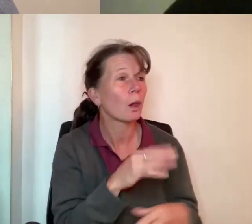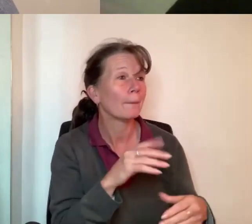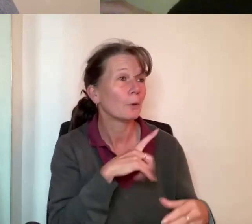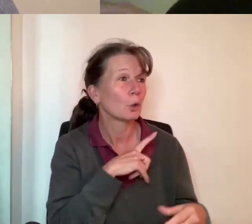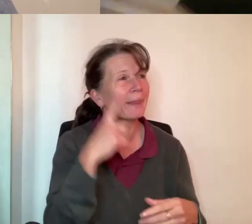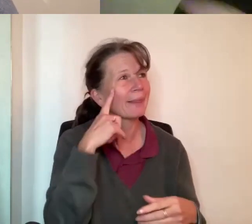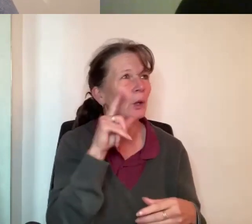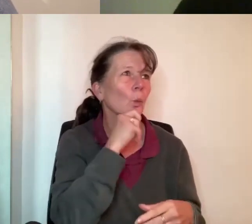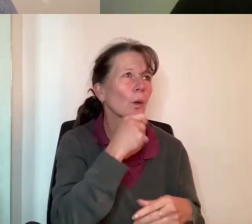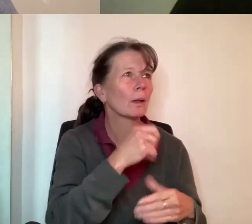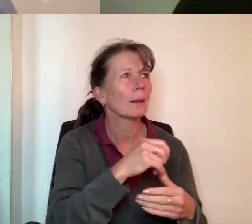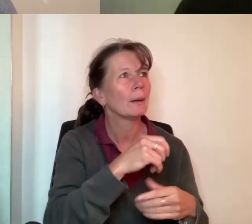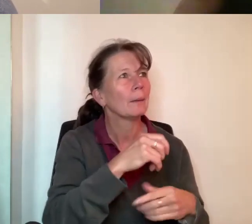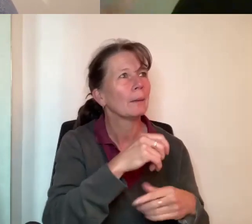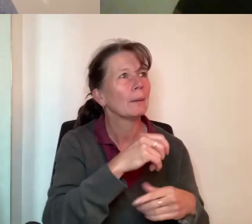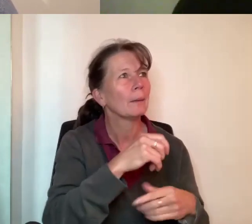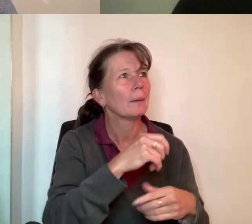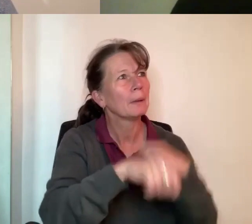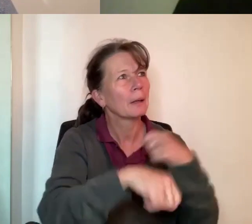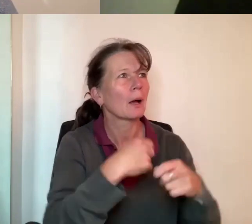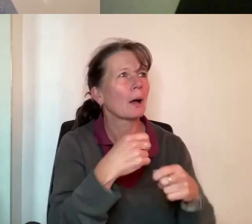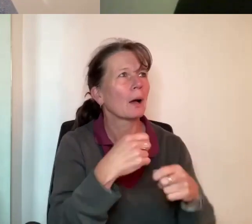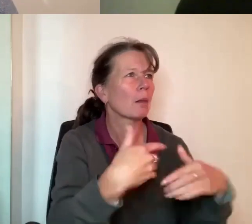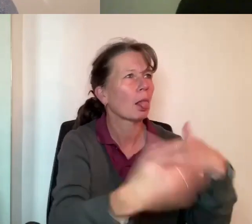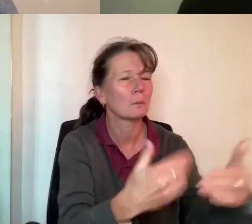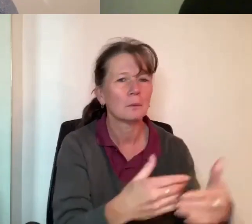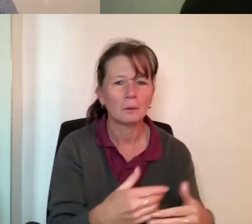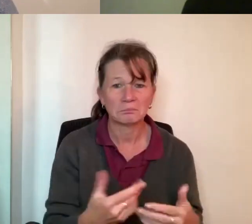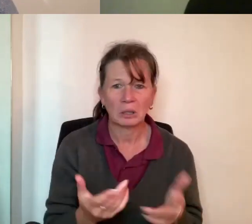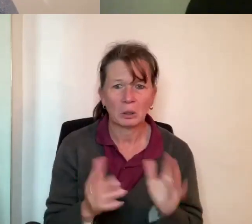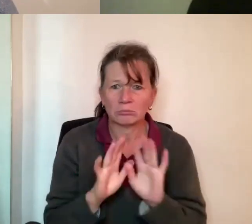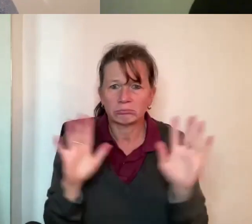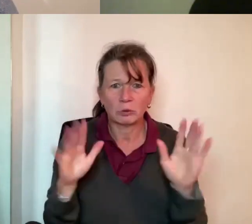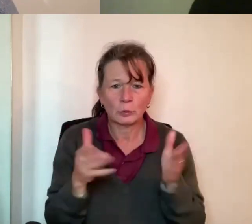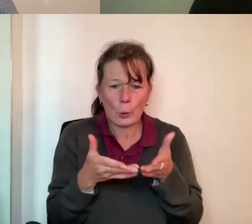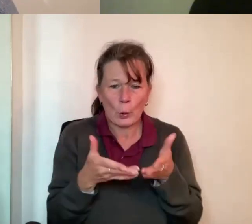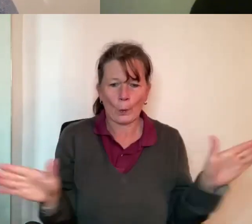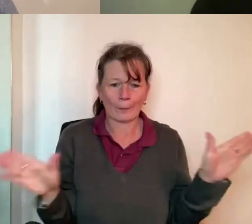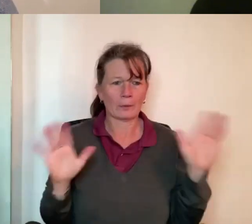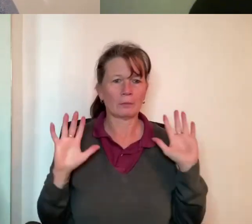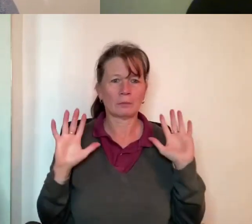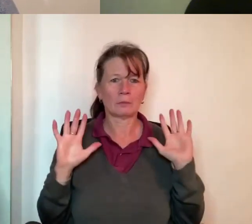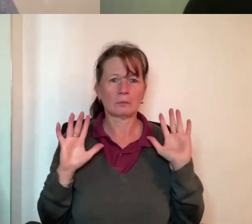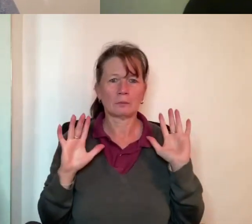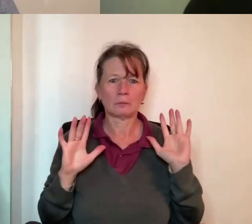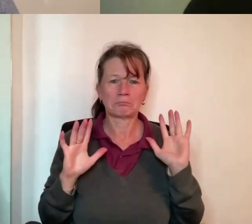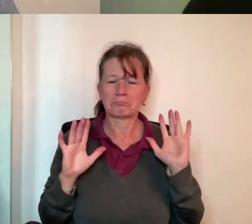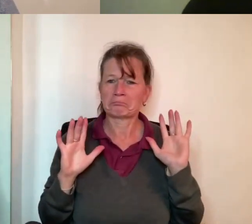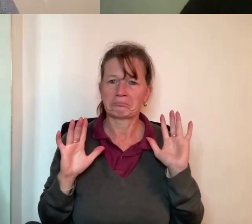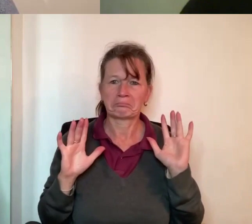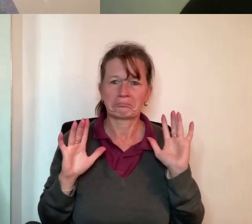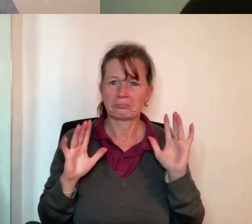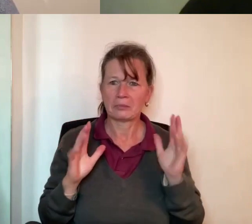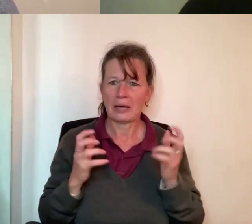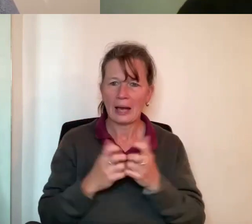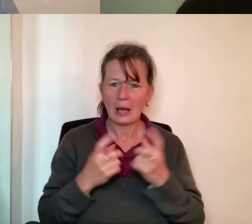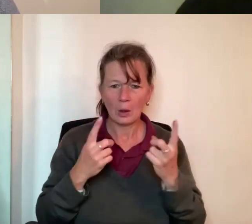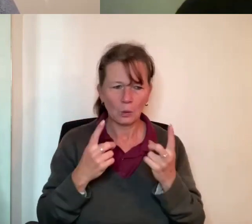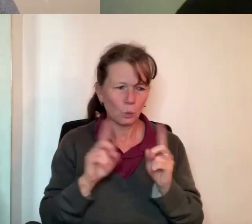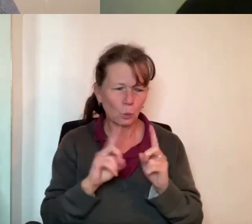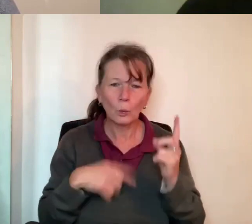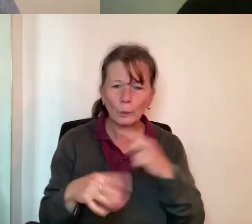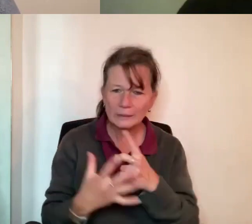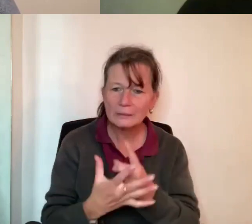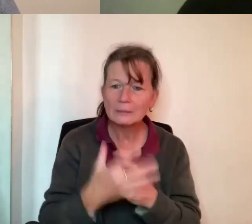kind of accessibility or what have you. It was sort of, it was genuinely open from our point of view as well, in terms of what we then discovered and